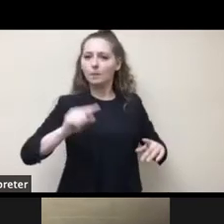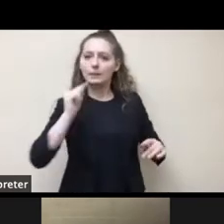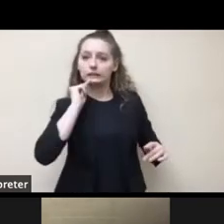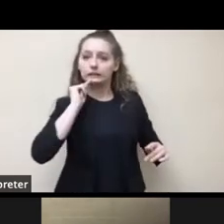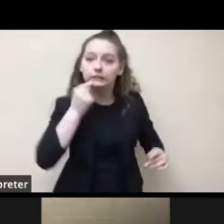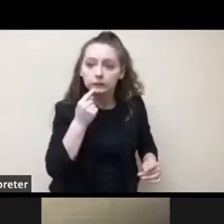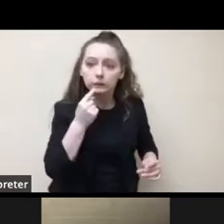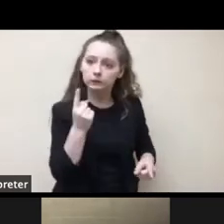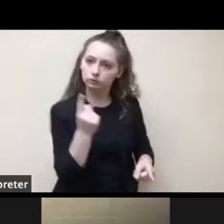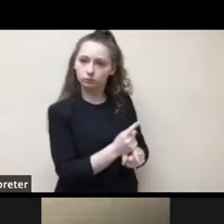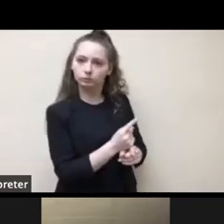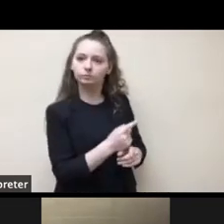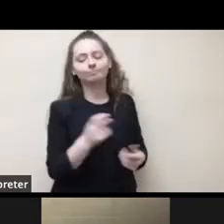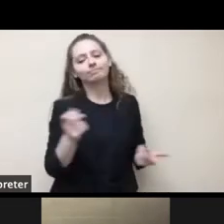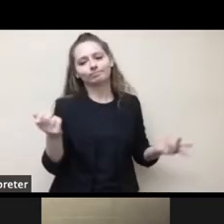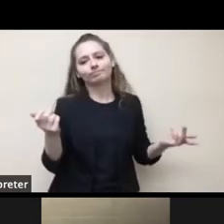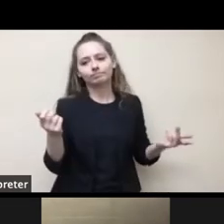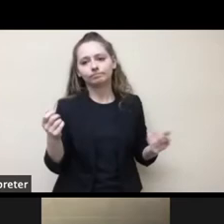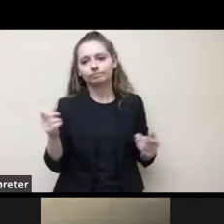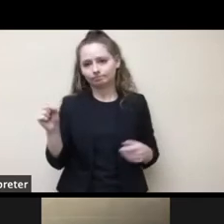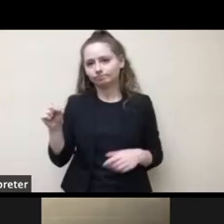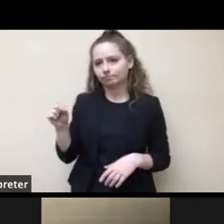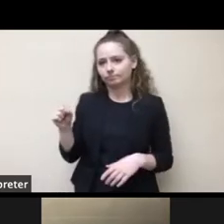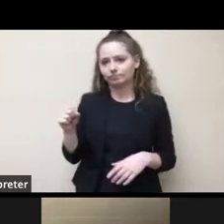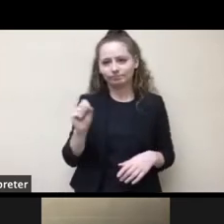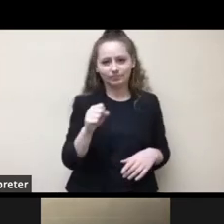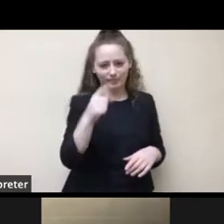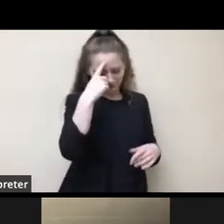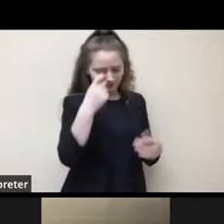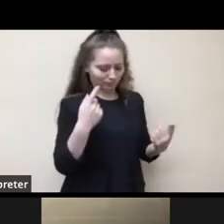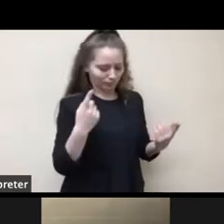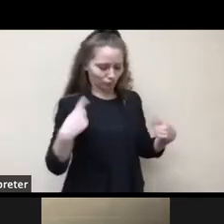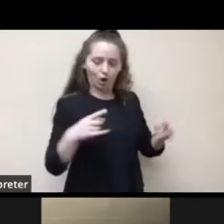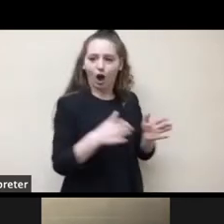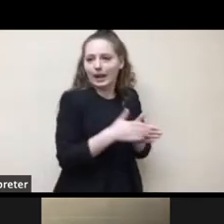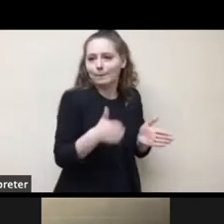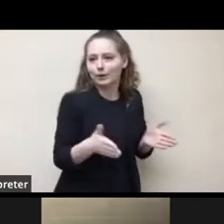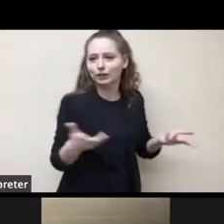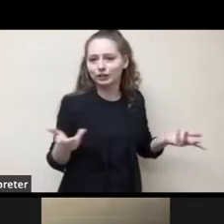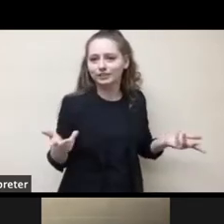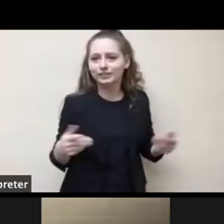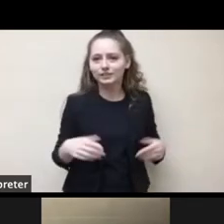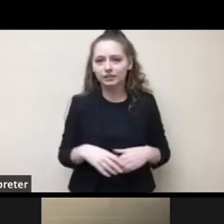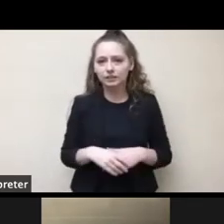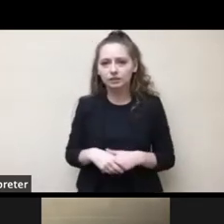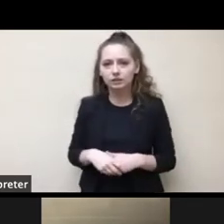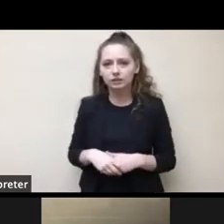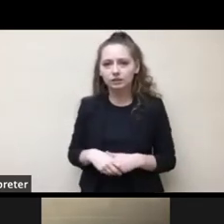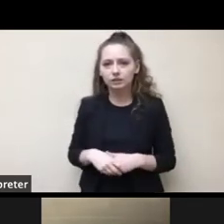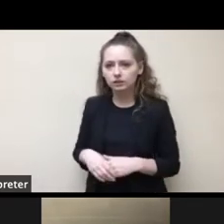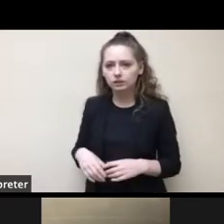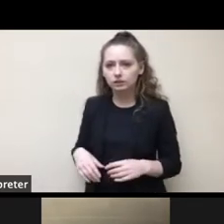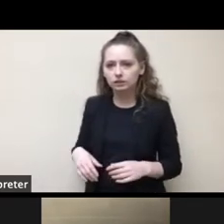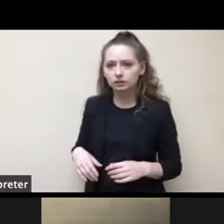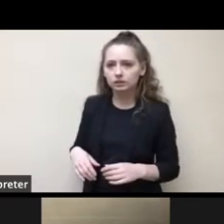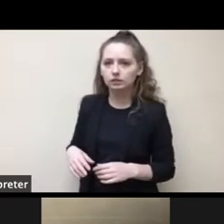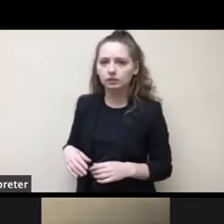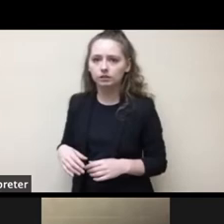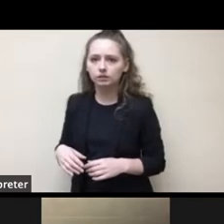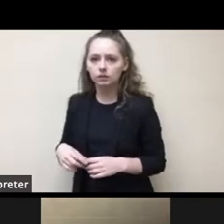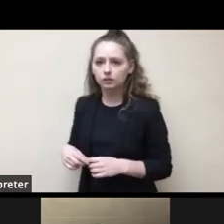mean, yeah, we're all neighbors. They're pretty nice. Once we go over there, we have the siren a couple of times, they usually take off.